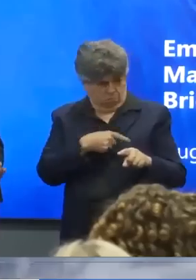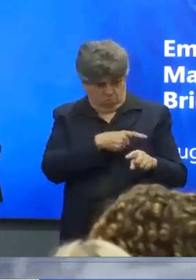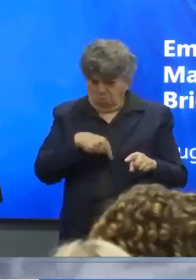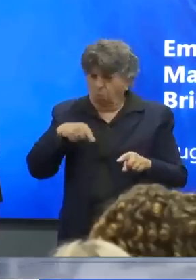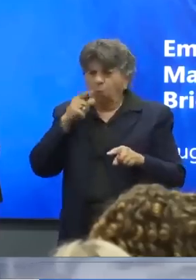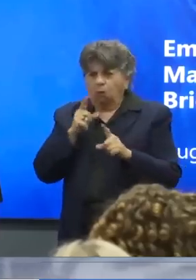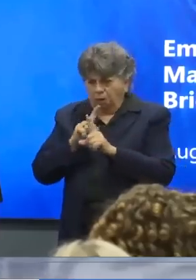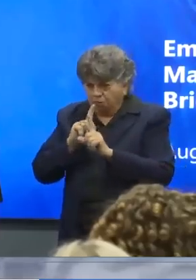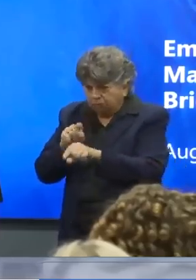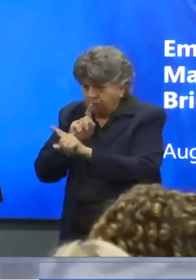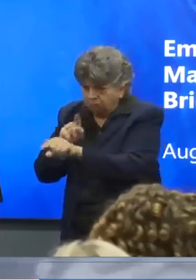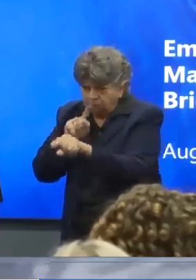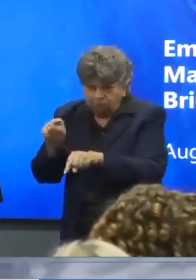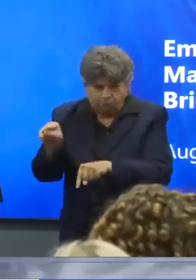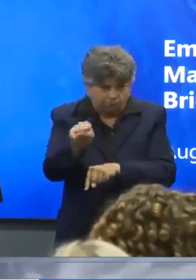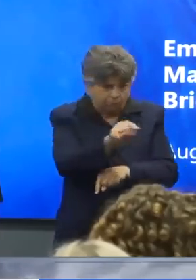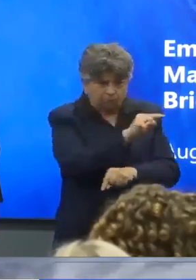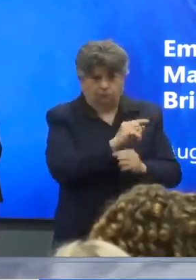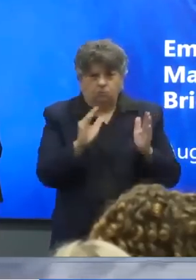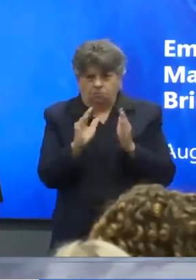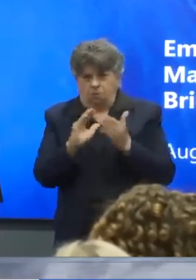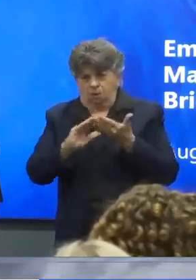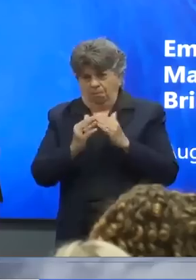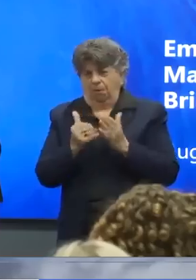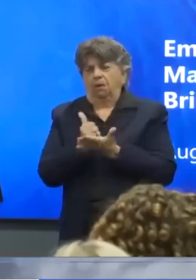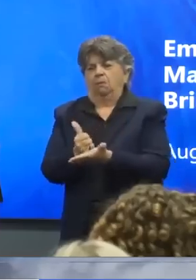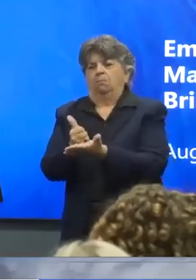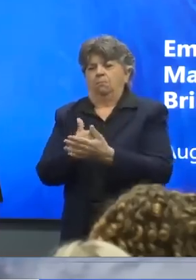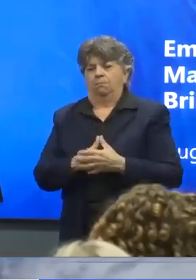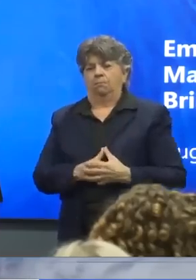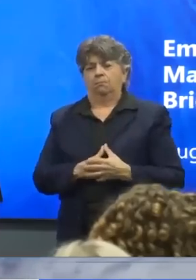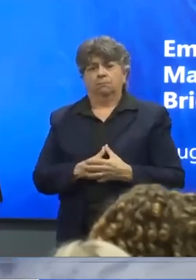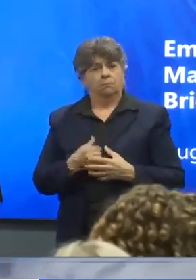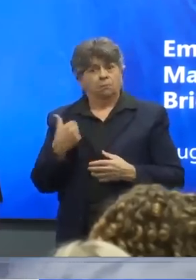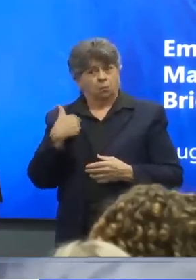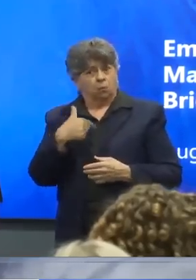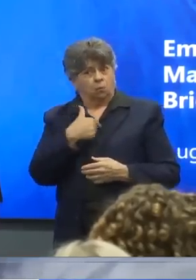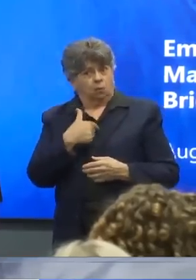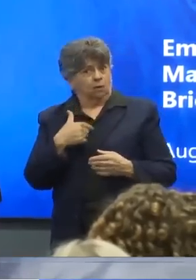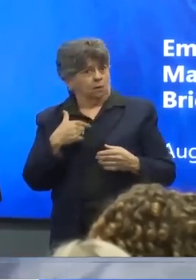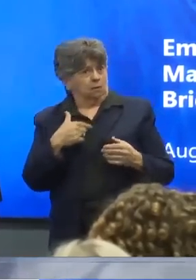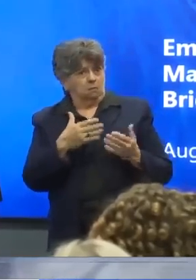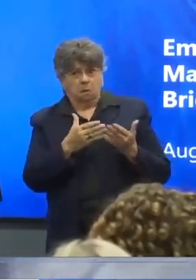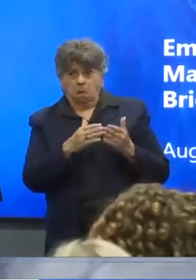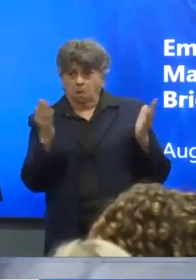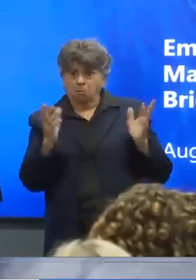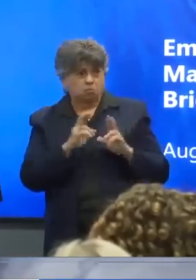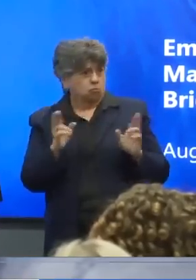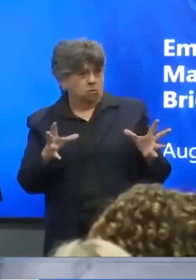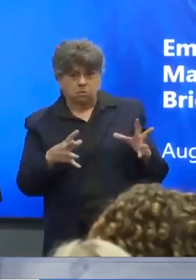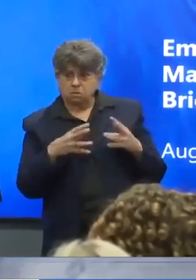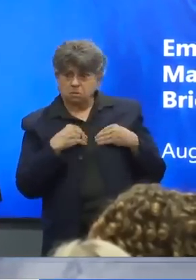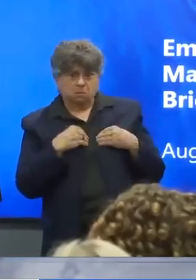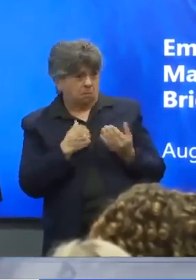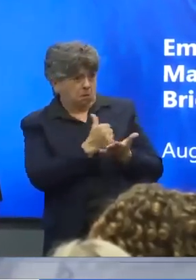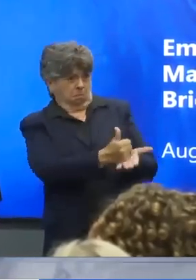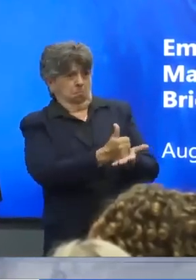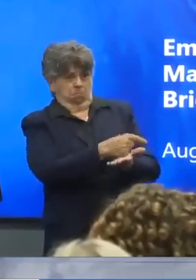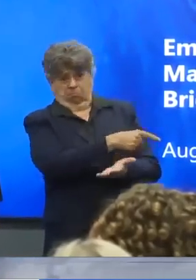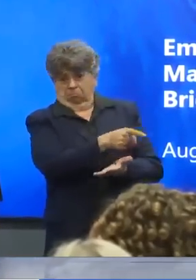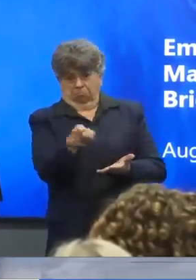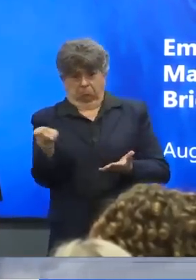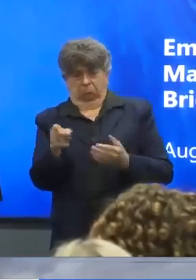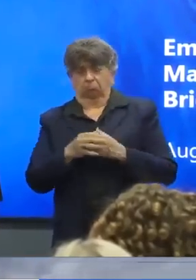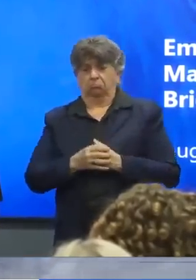necessary preparations, but they've also been very open to accepting the mutual aid that's going to come back. And that could be the difference